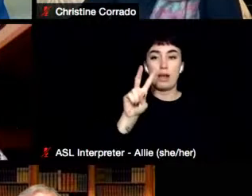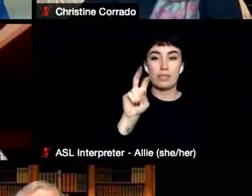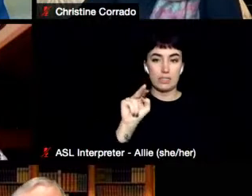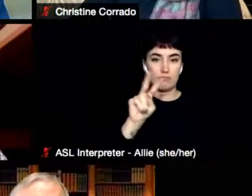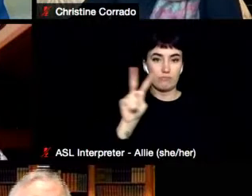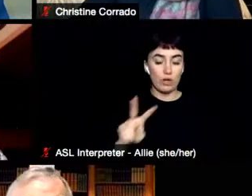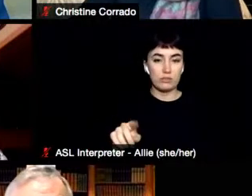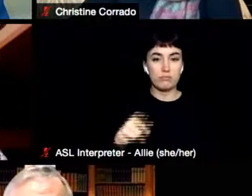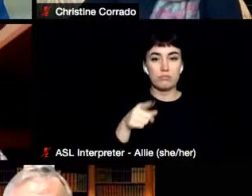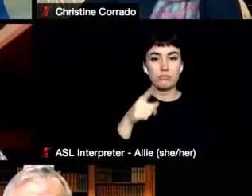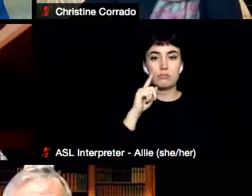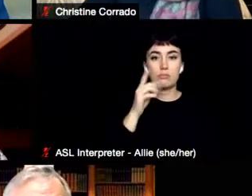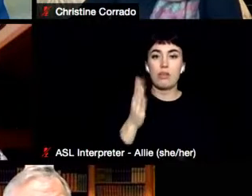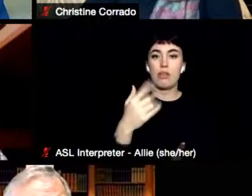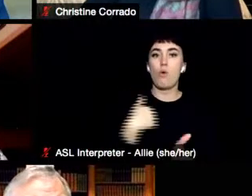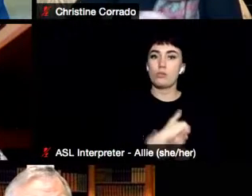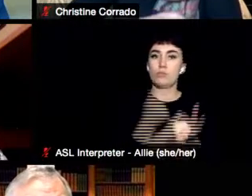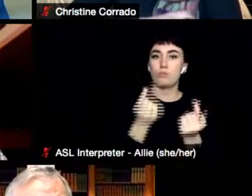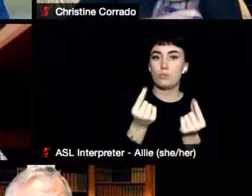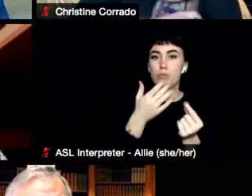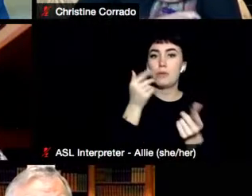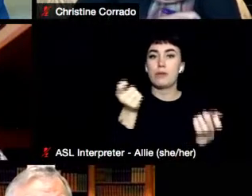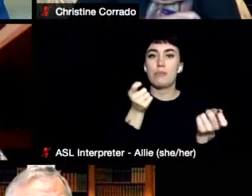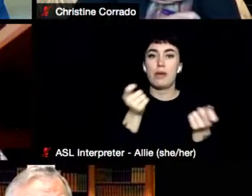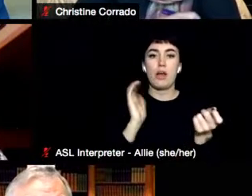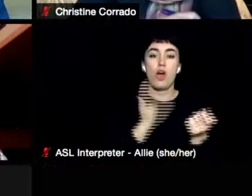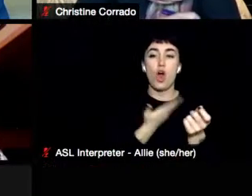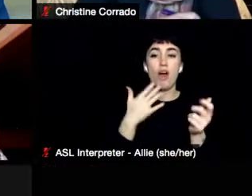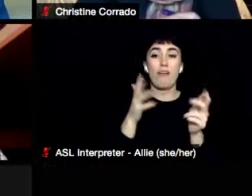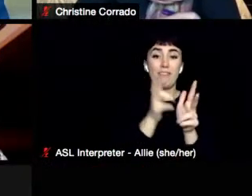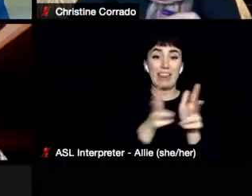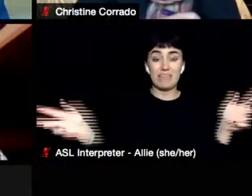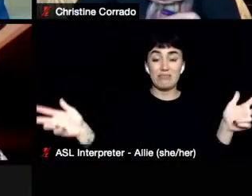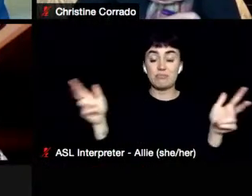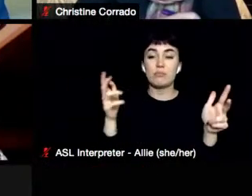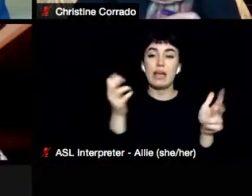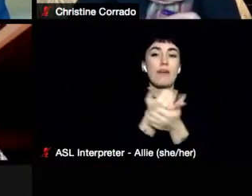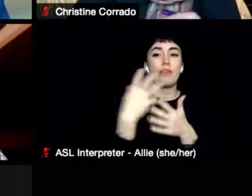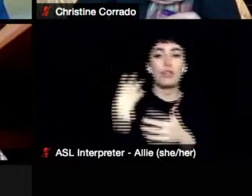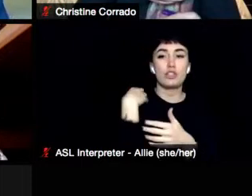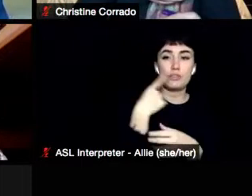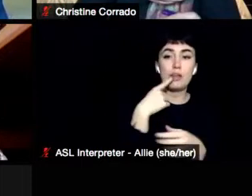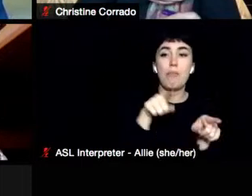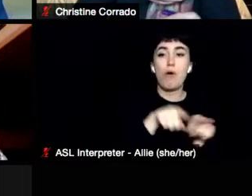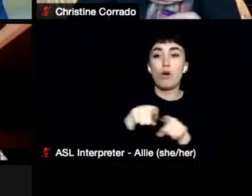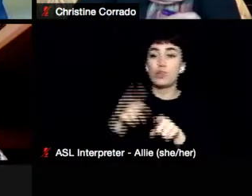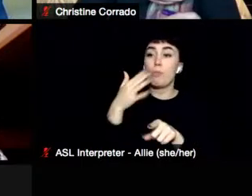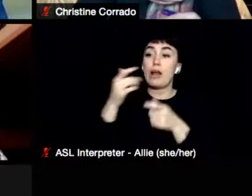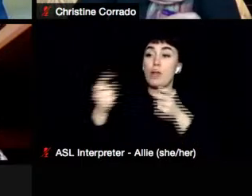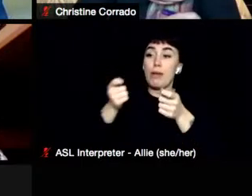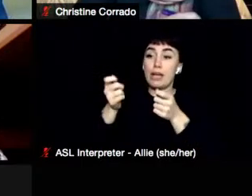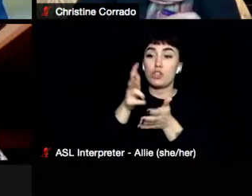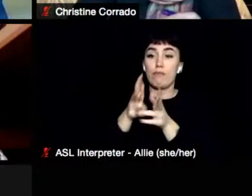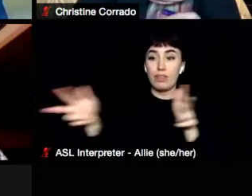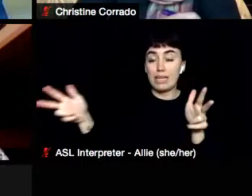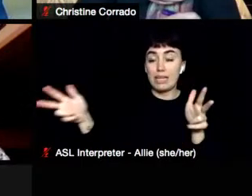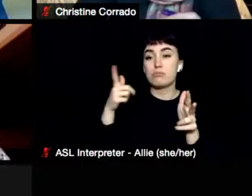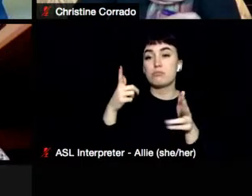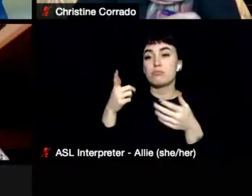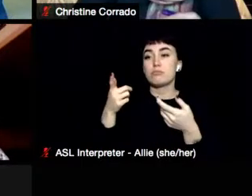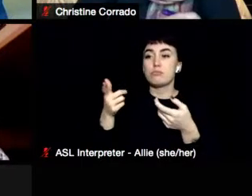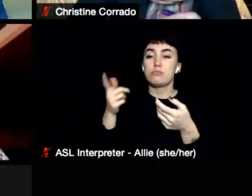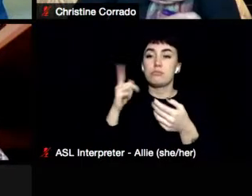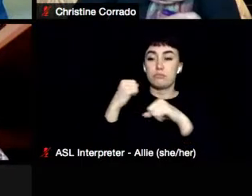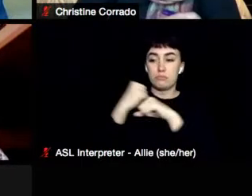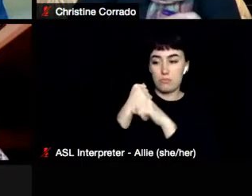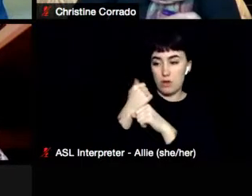What it'll allow us to do is better manage our fleet. Everything the chief said, but it also allows us to better manage our fleet. We'll keep statistics on how the